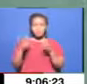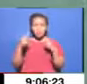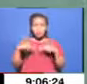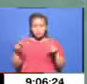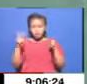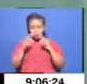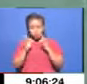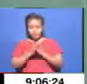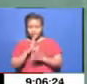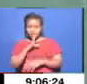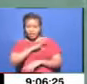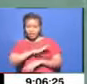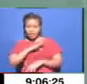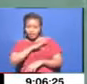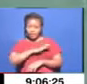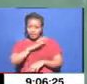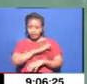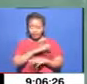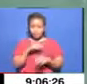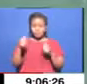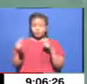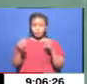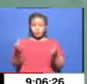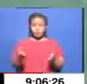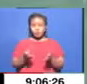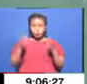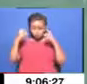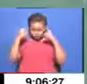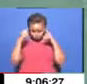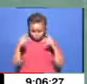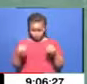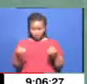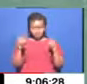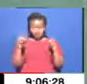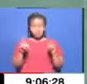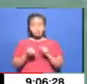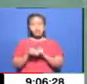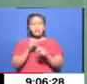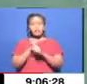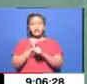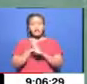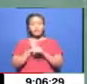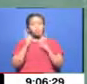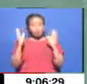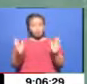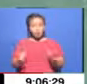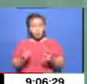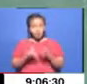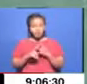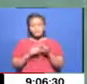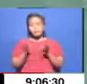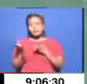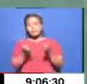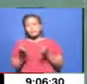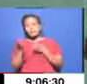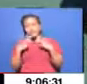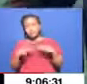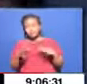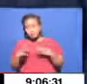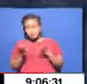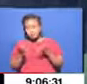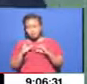character required for their success as workers, entrepreneurs, family